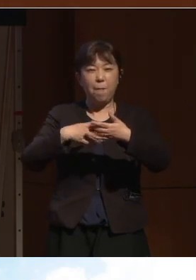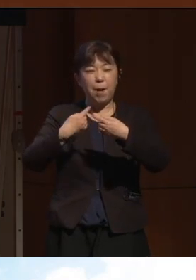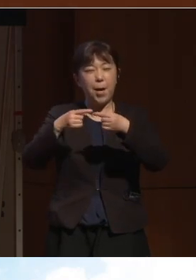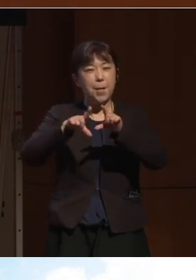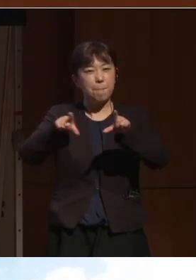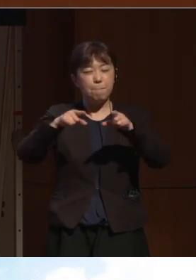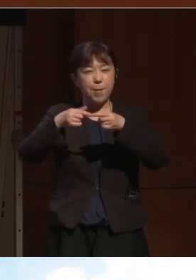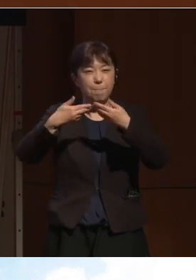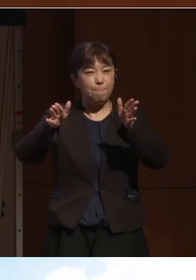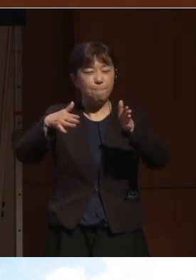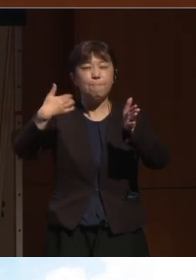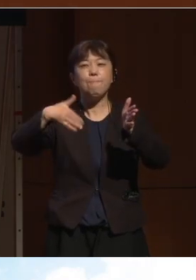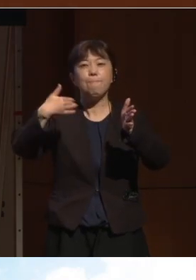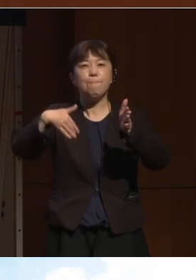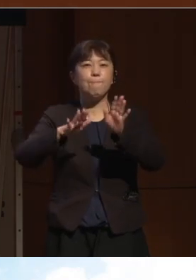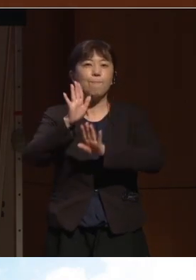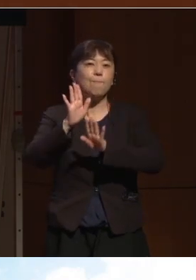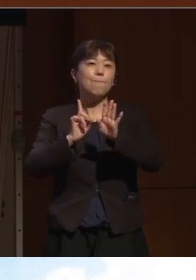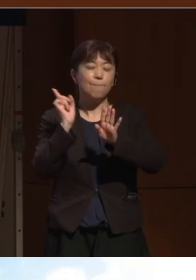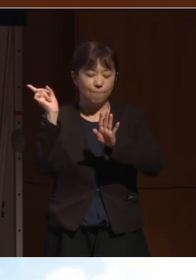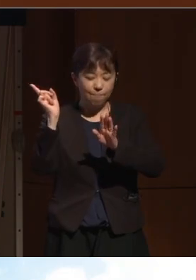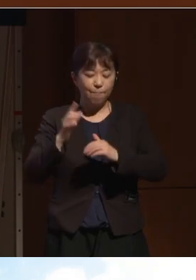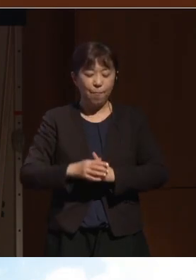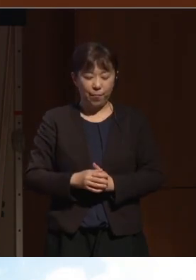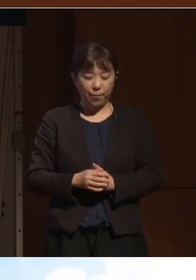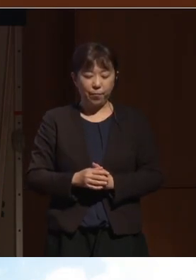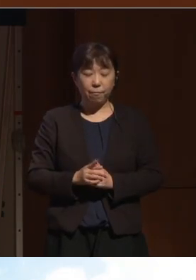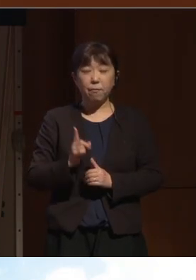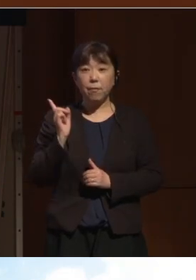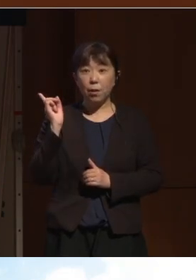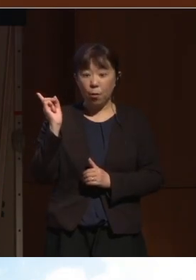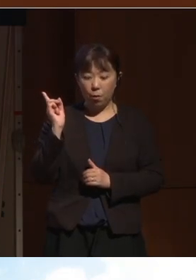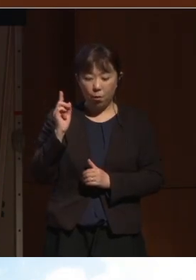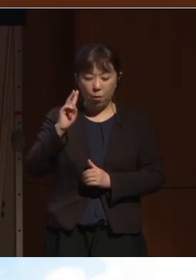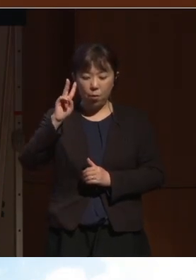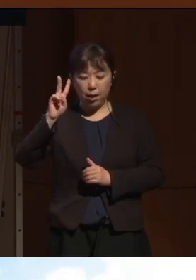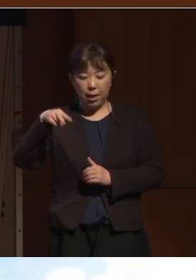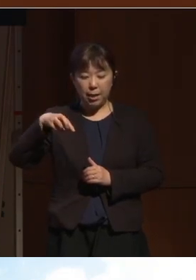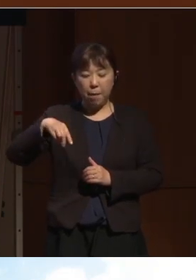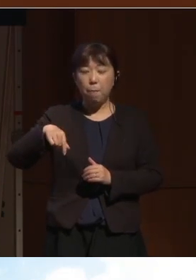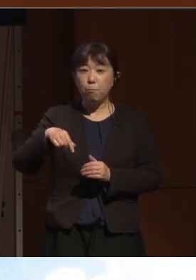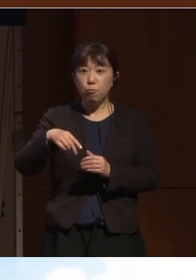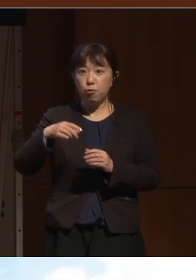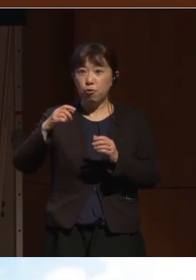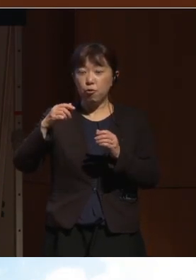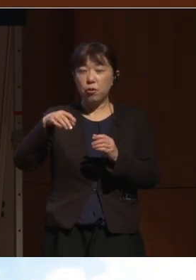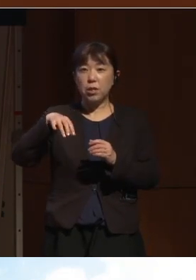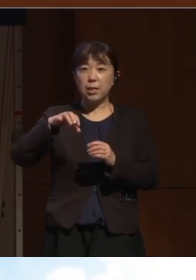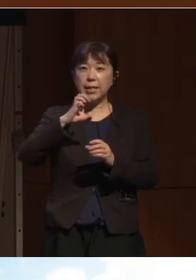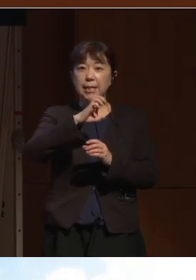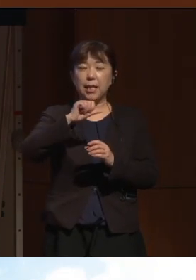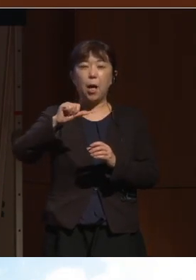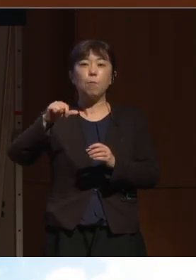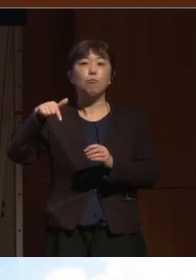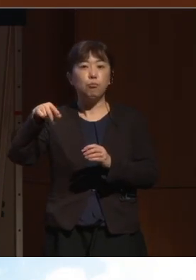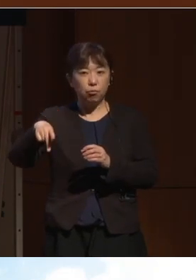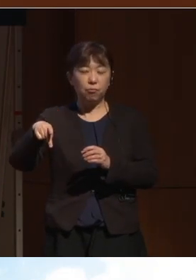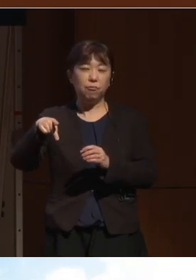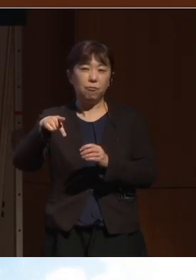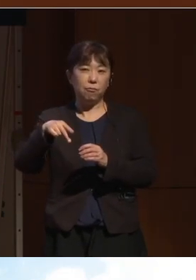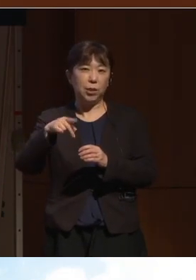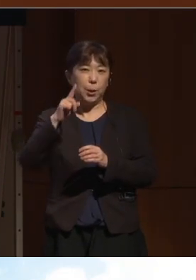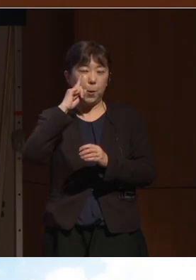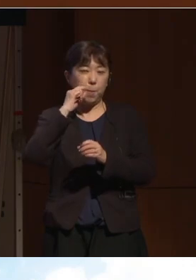with, because of course REMAP-CAP was designed as an international effort funded by the European Commission, and it's great to see some colleagues from the Commission